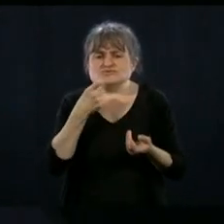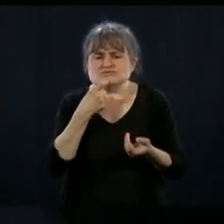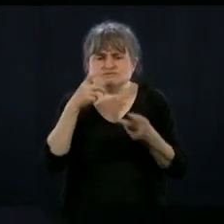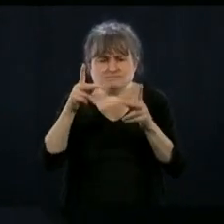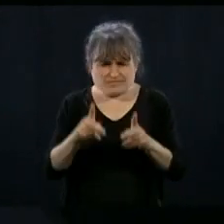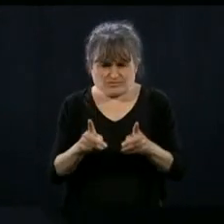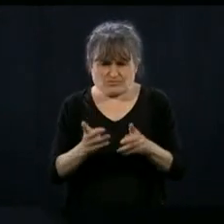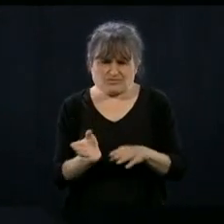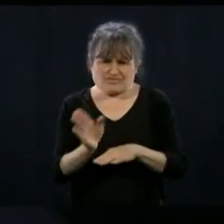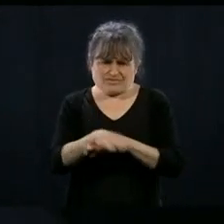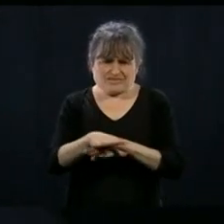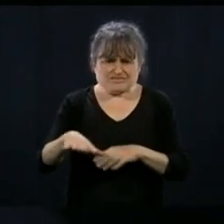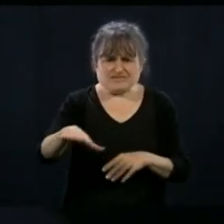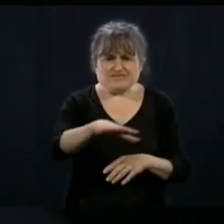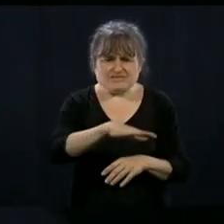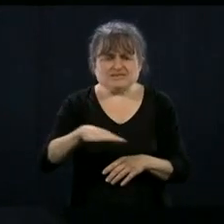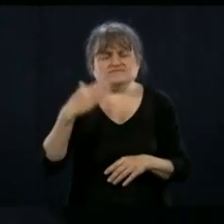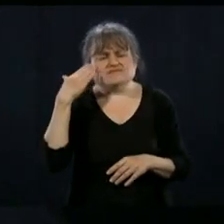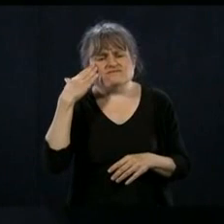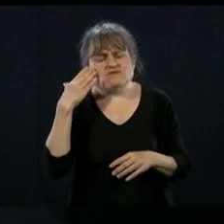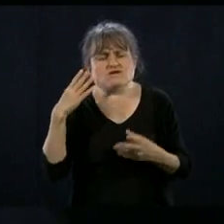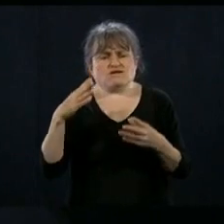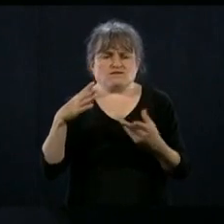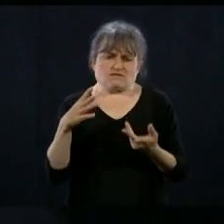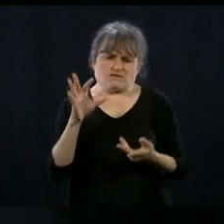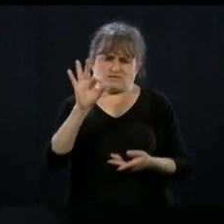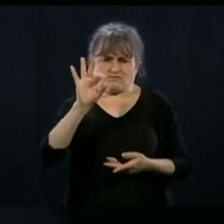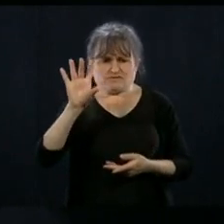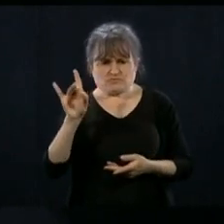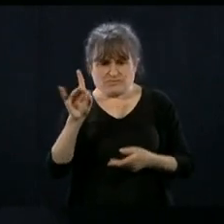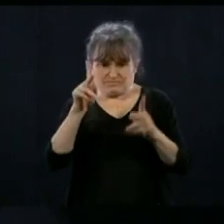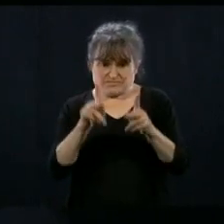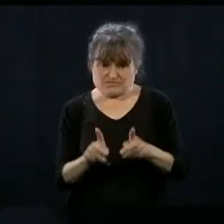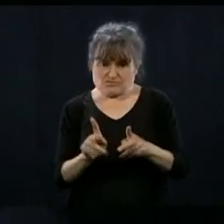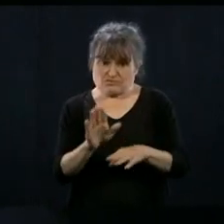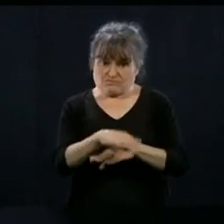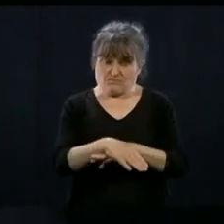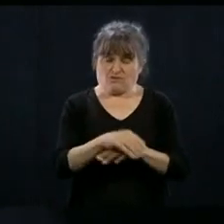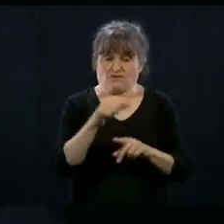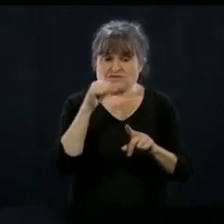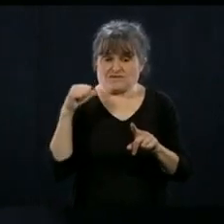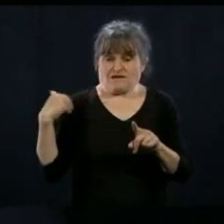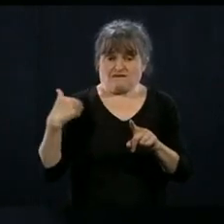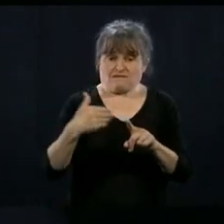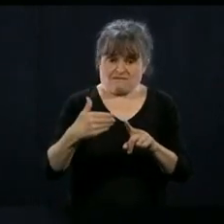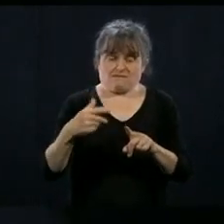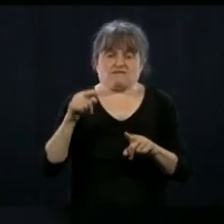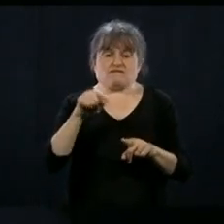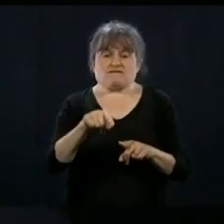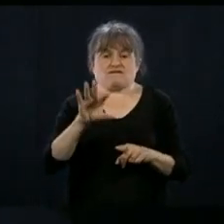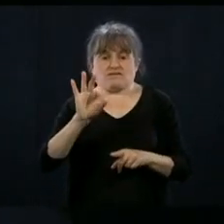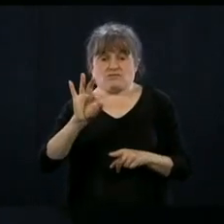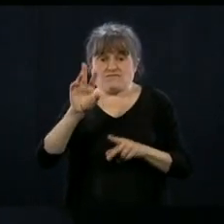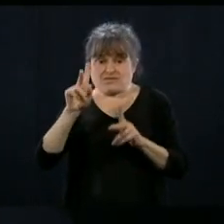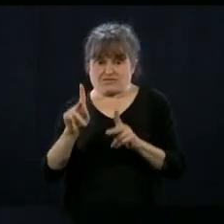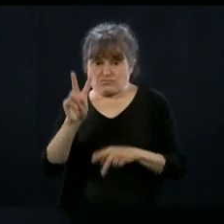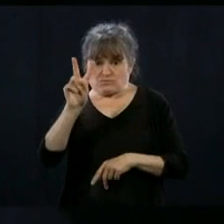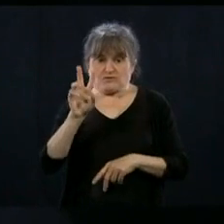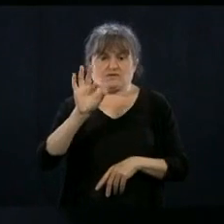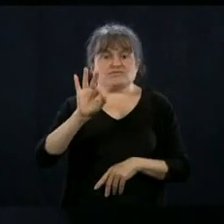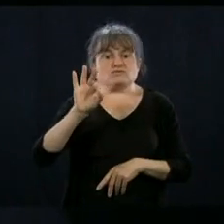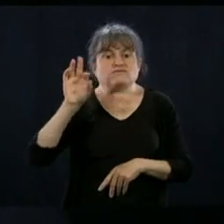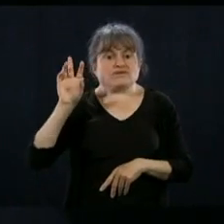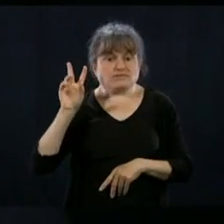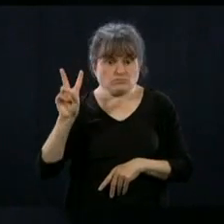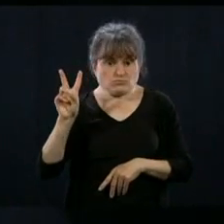order to do a follow-up of the situation. Out of the 98 deaths that we had yesterday, 92 of